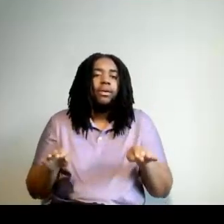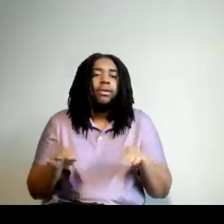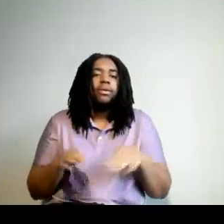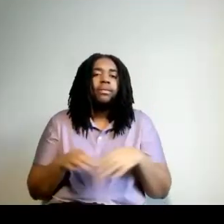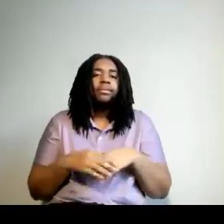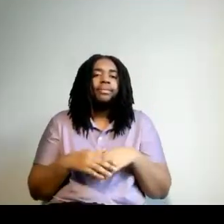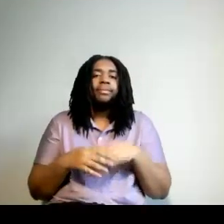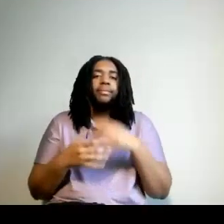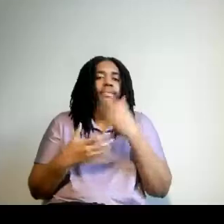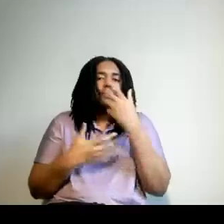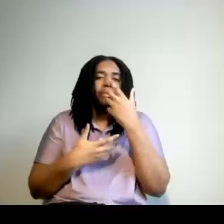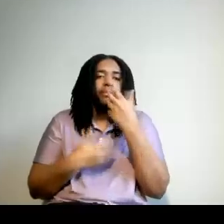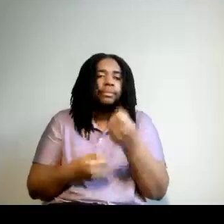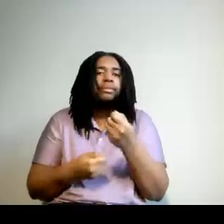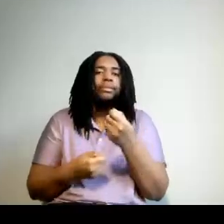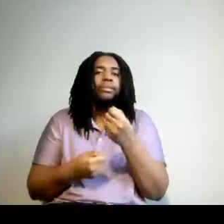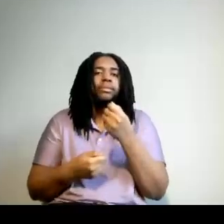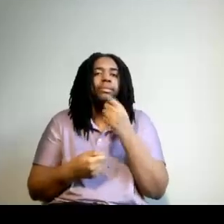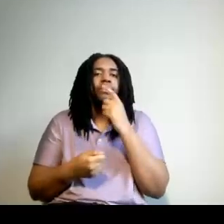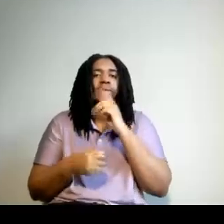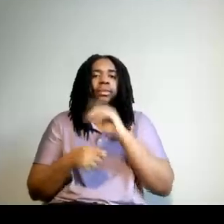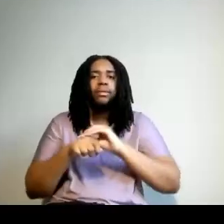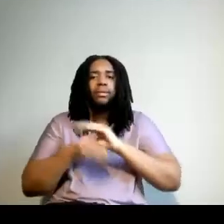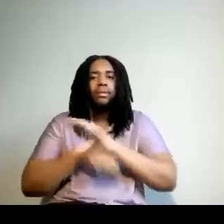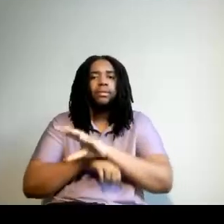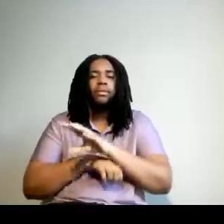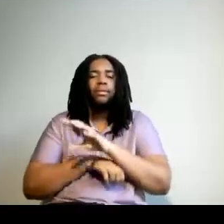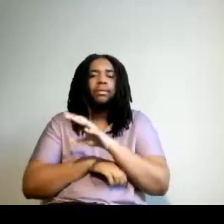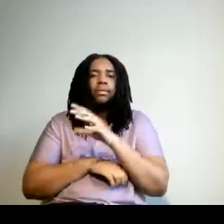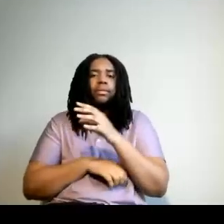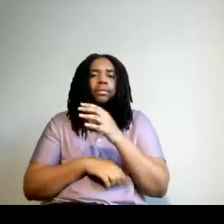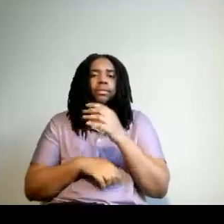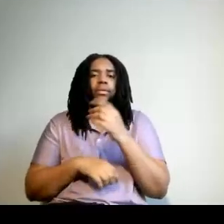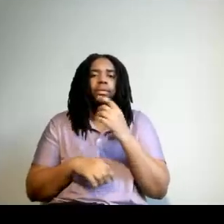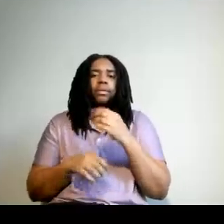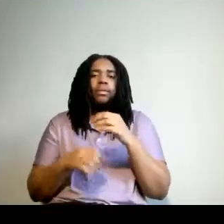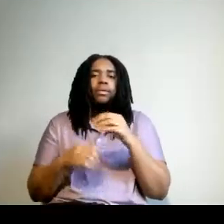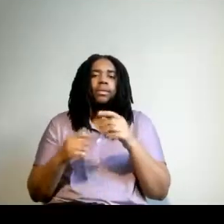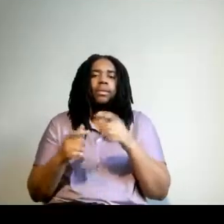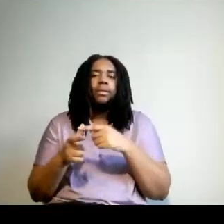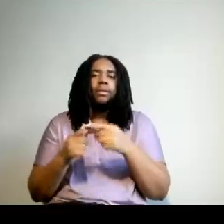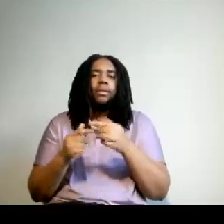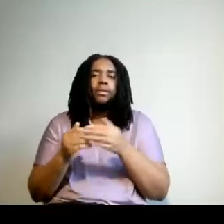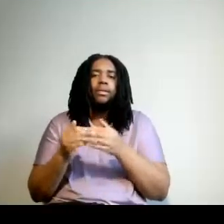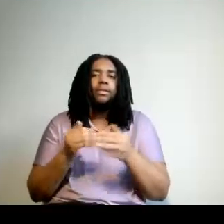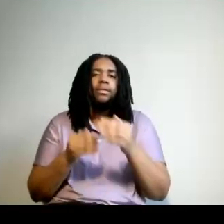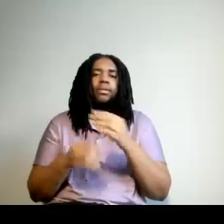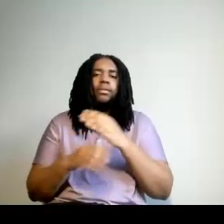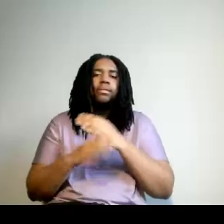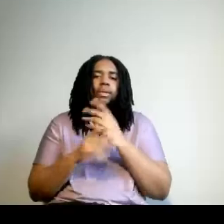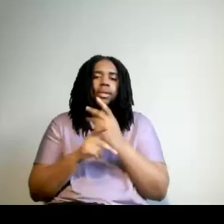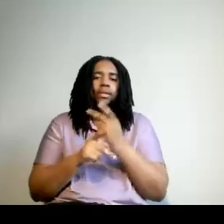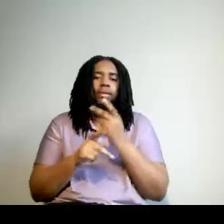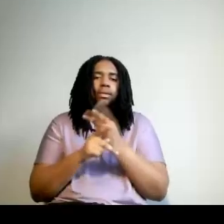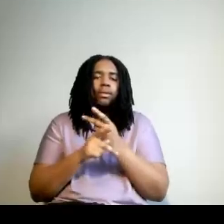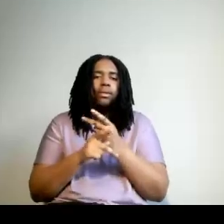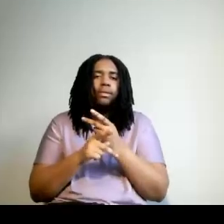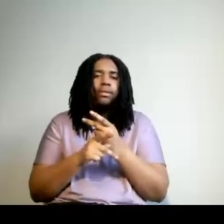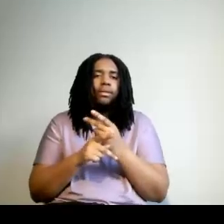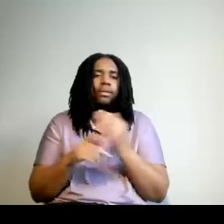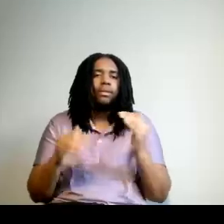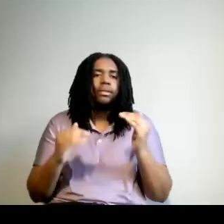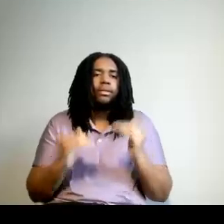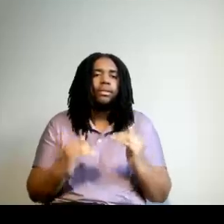mistrust really driving much of the response to avoiding care. And then in yet another theme around